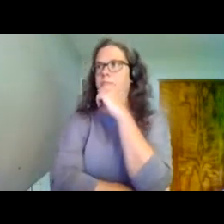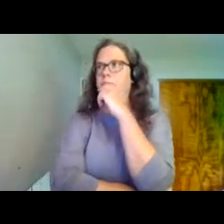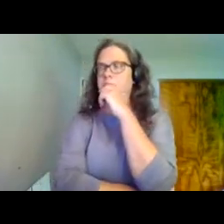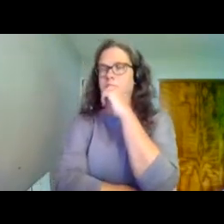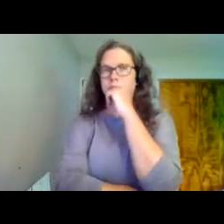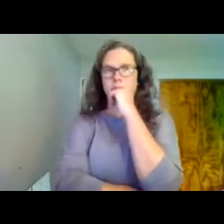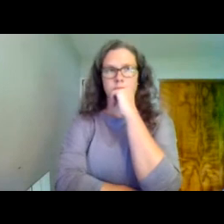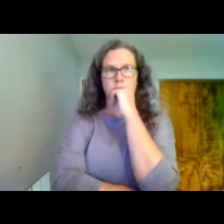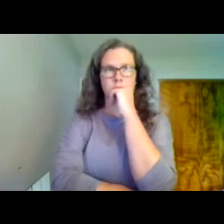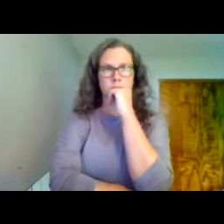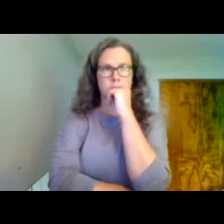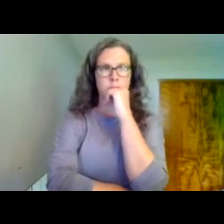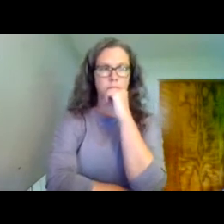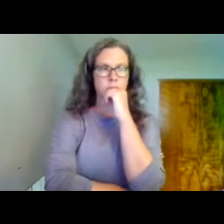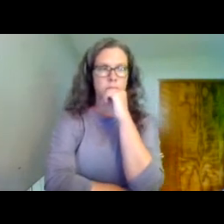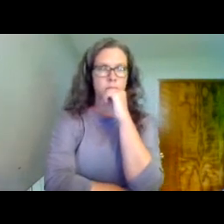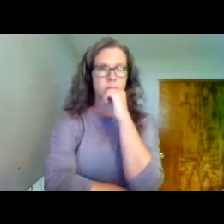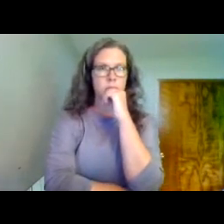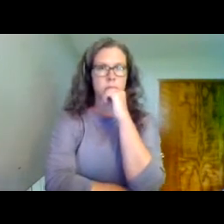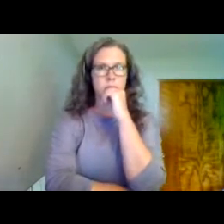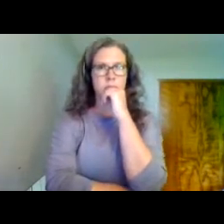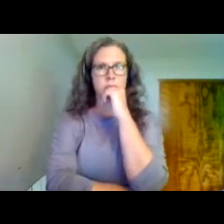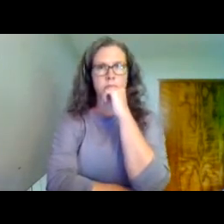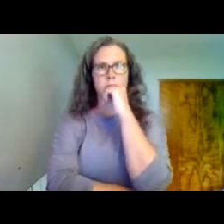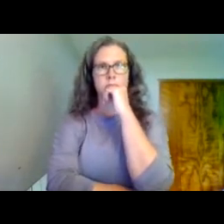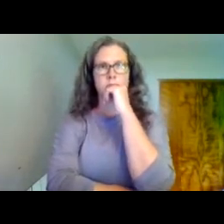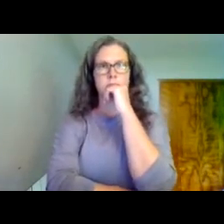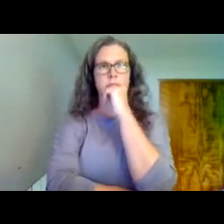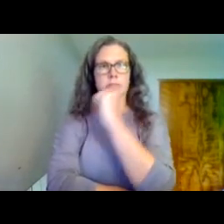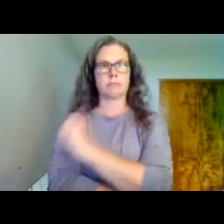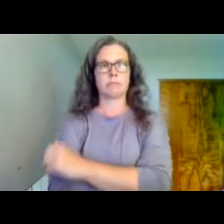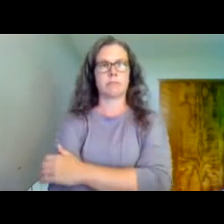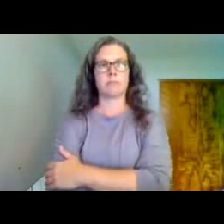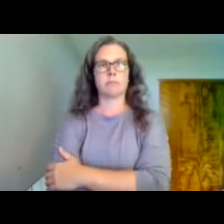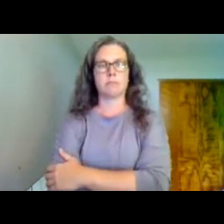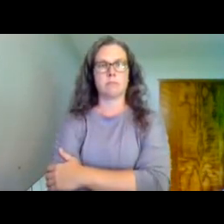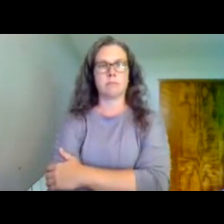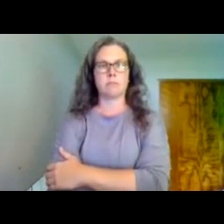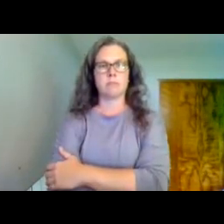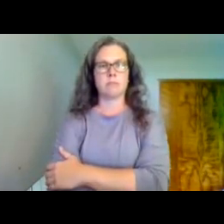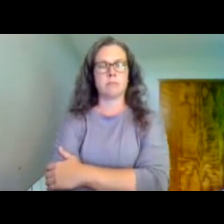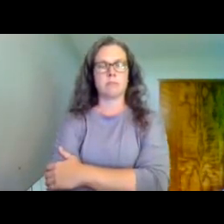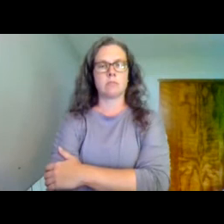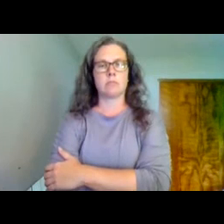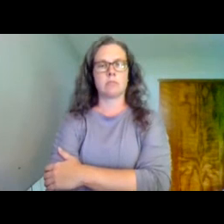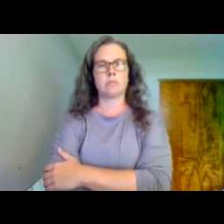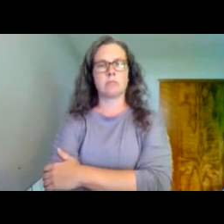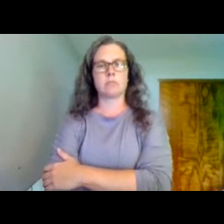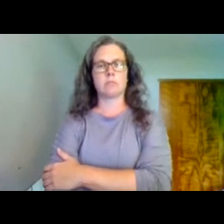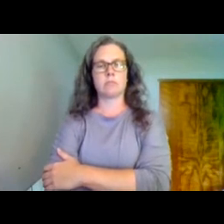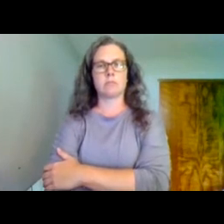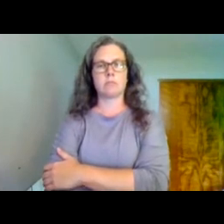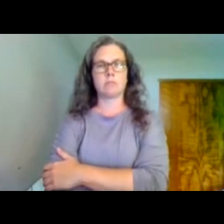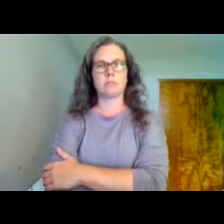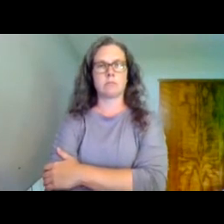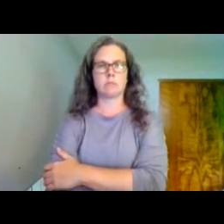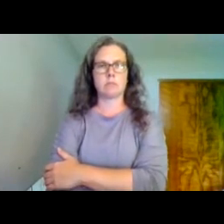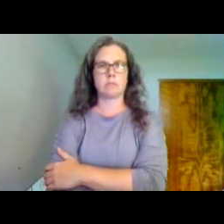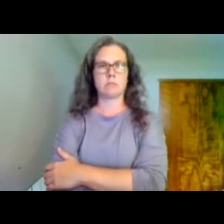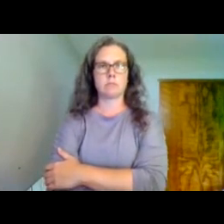But that's about it. They always seem to be able to come up with, of course, the mulch fill for